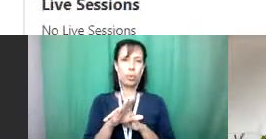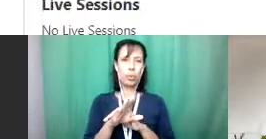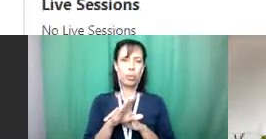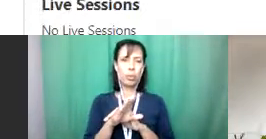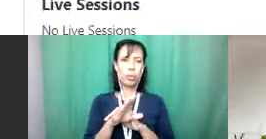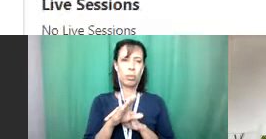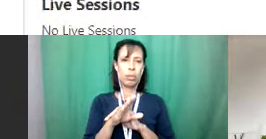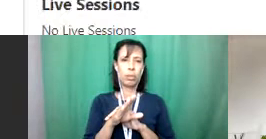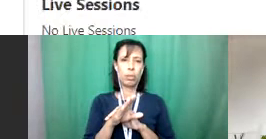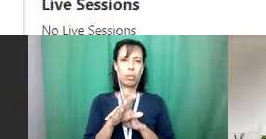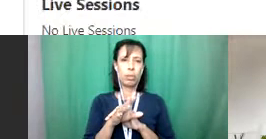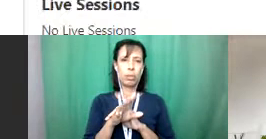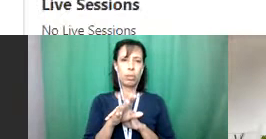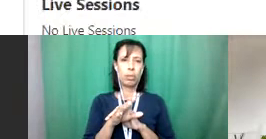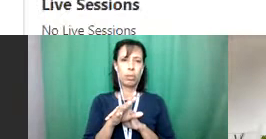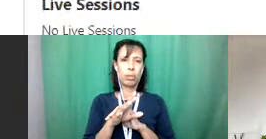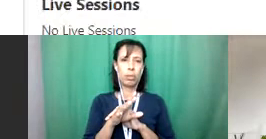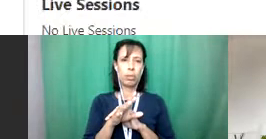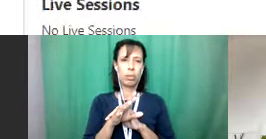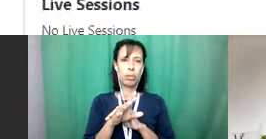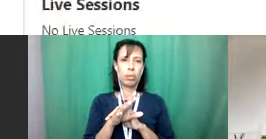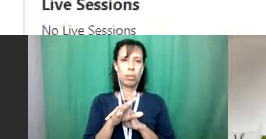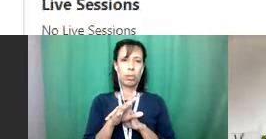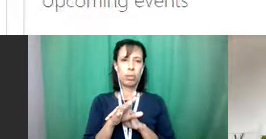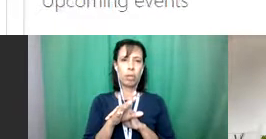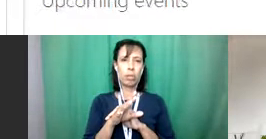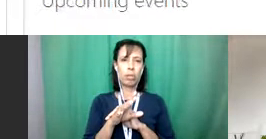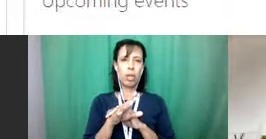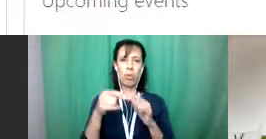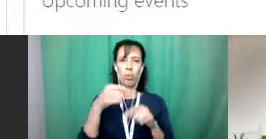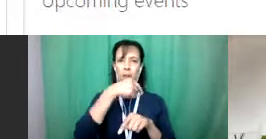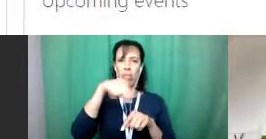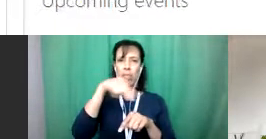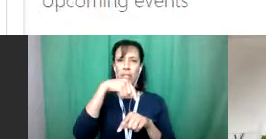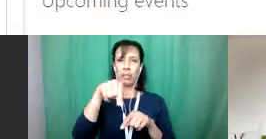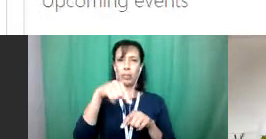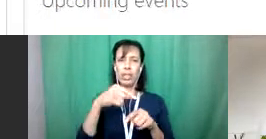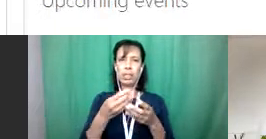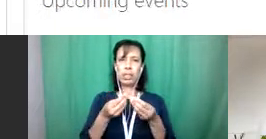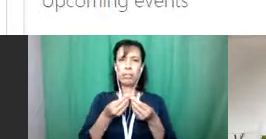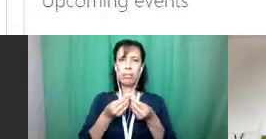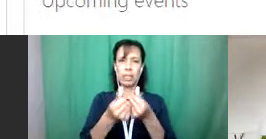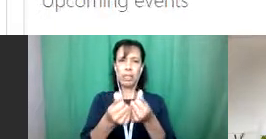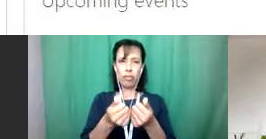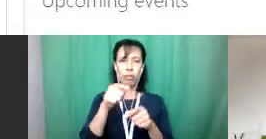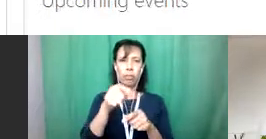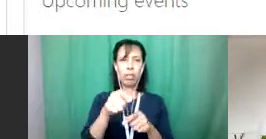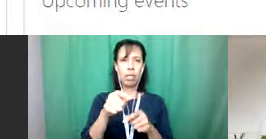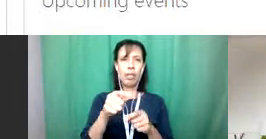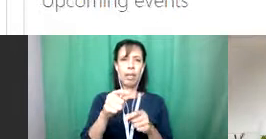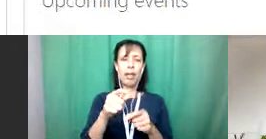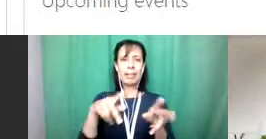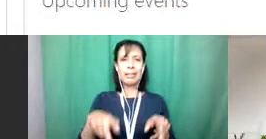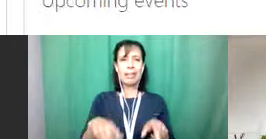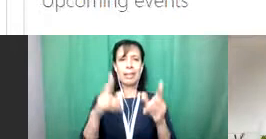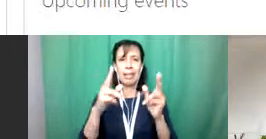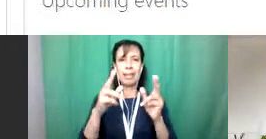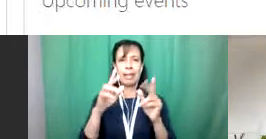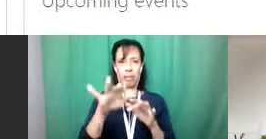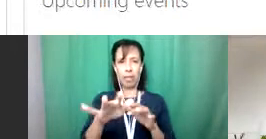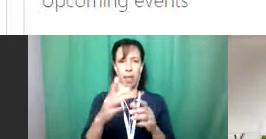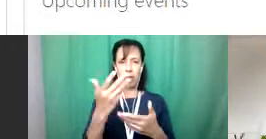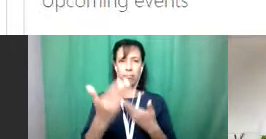the material for this week, there's an introductory video there about project.